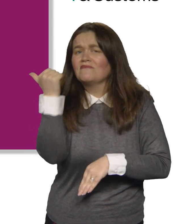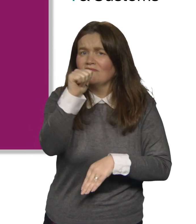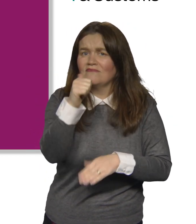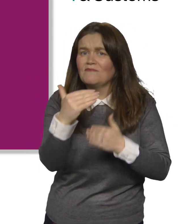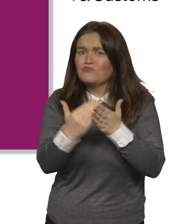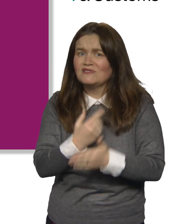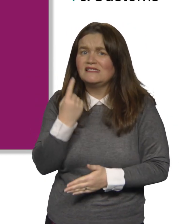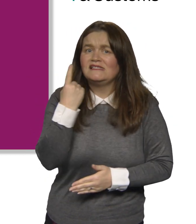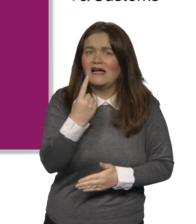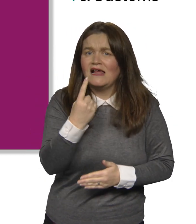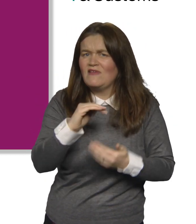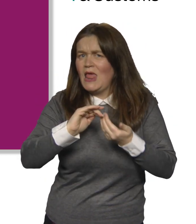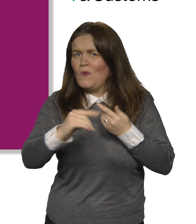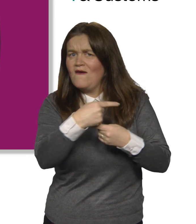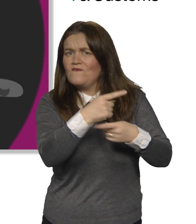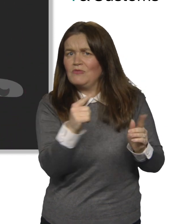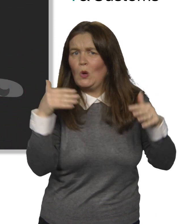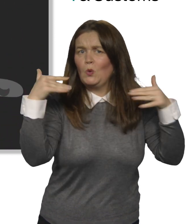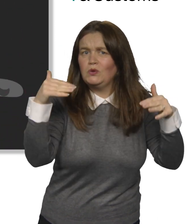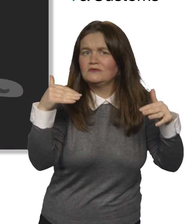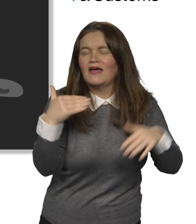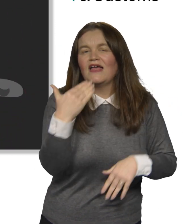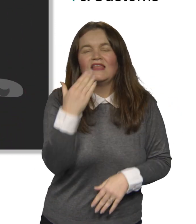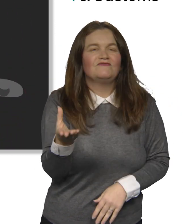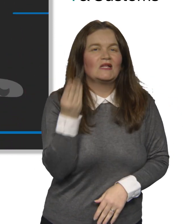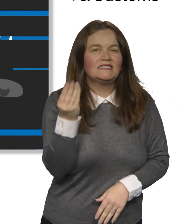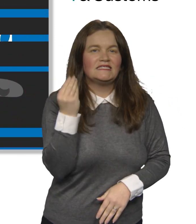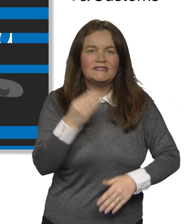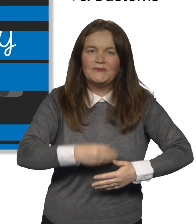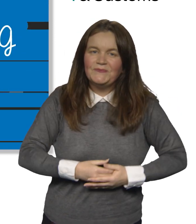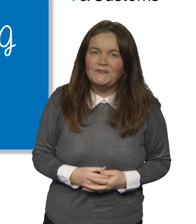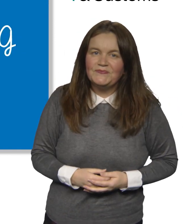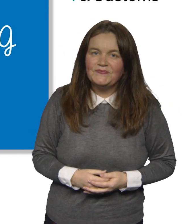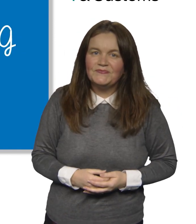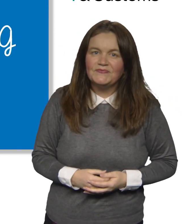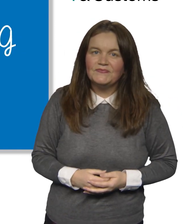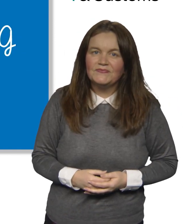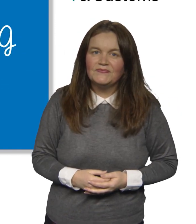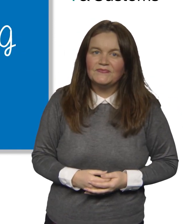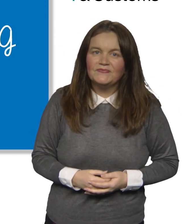be smart, protect yourself, and keep well away from ghosts. Thanks for listening.